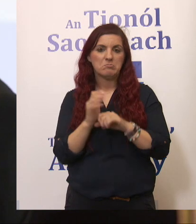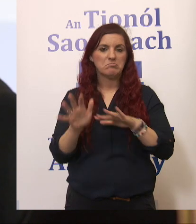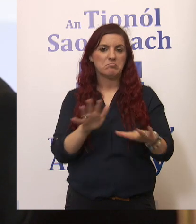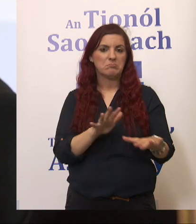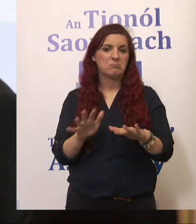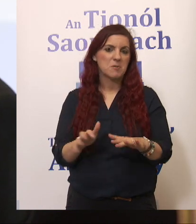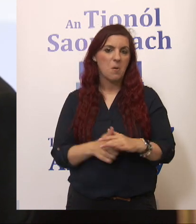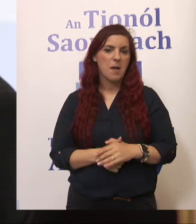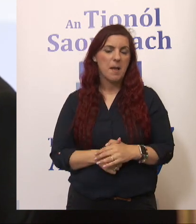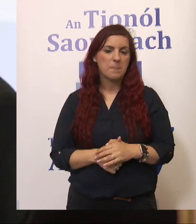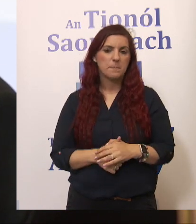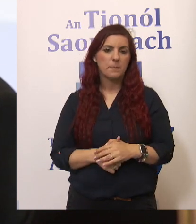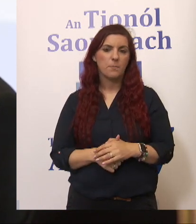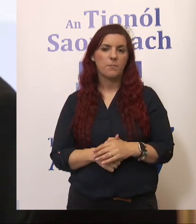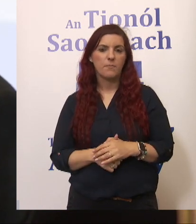set of arrangements.